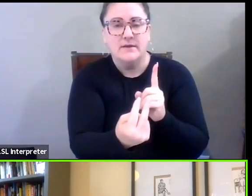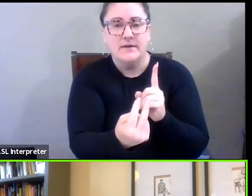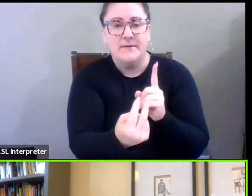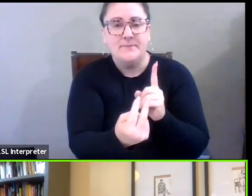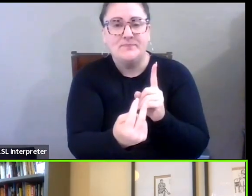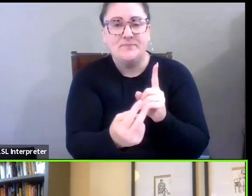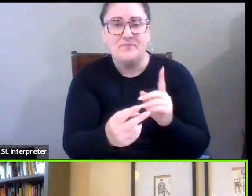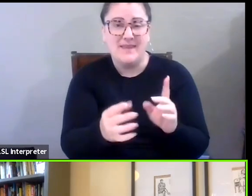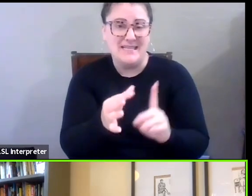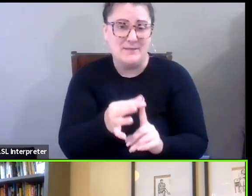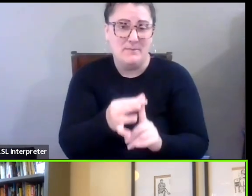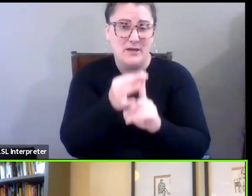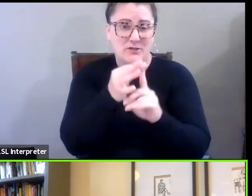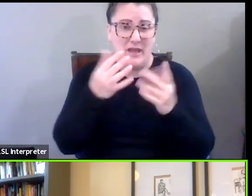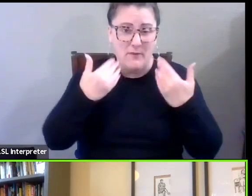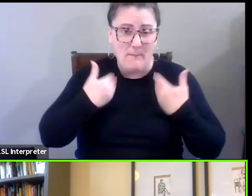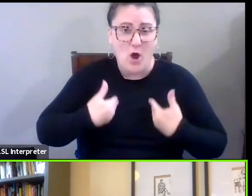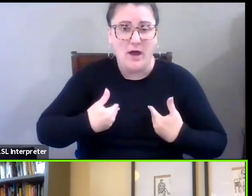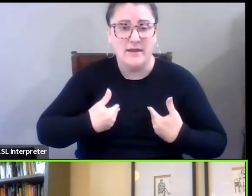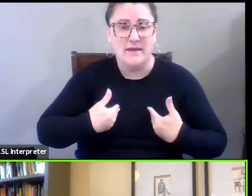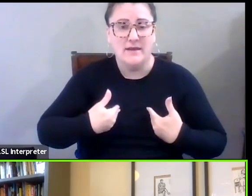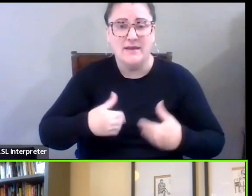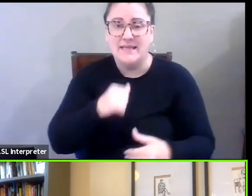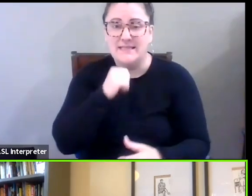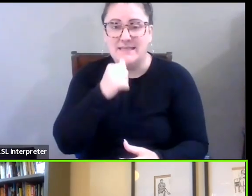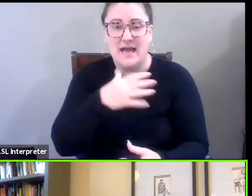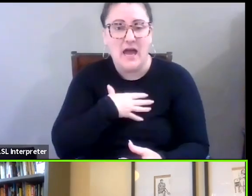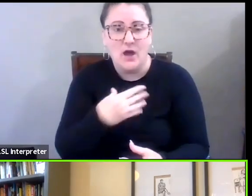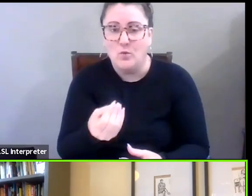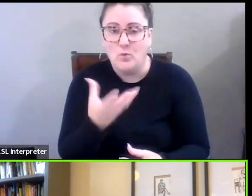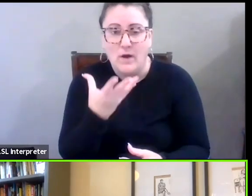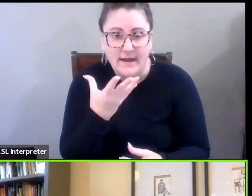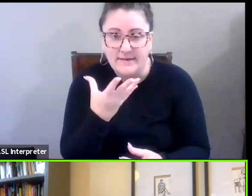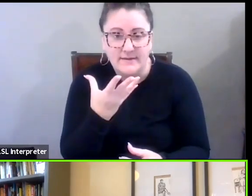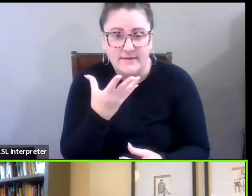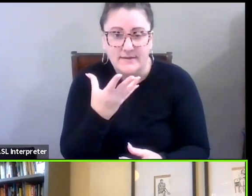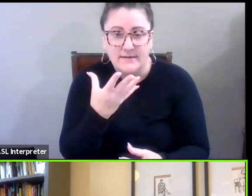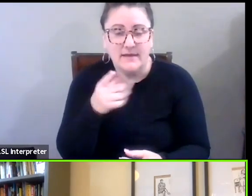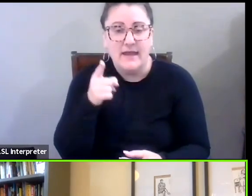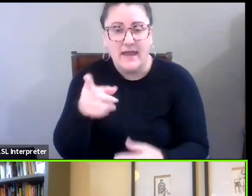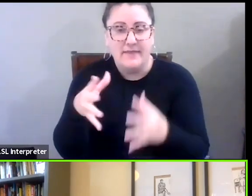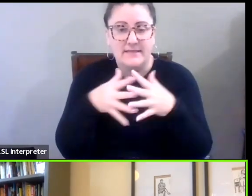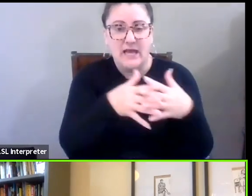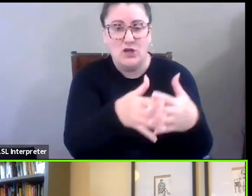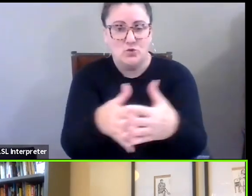course, if that body, right, is a non-white body within this country.